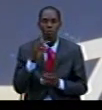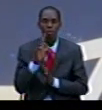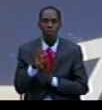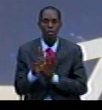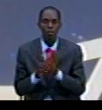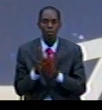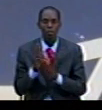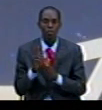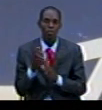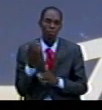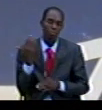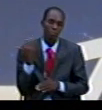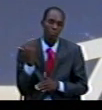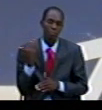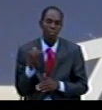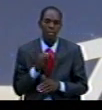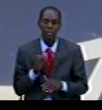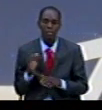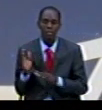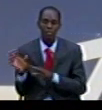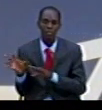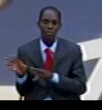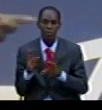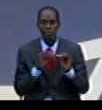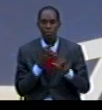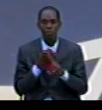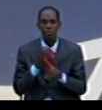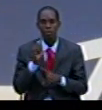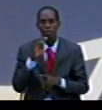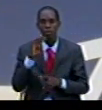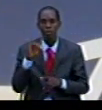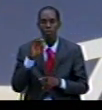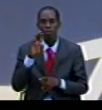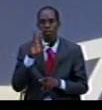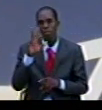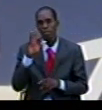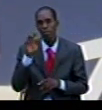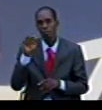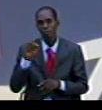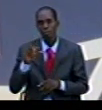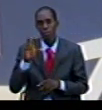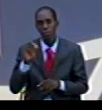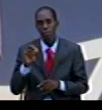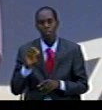3:30. And because I was going to come